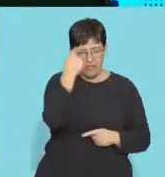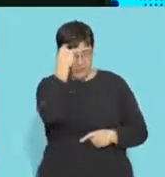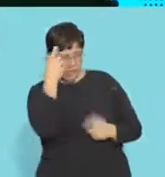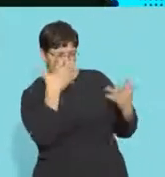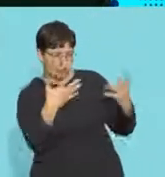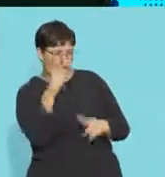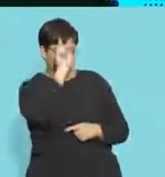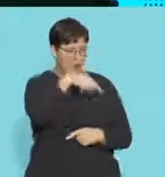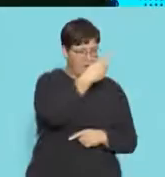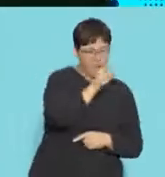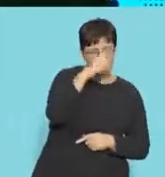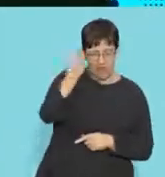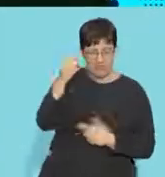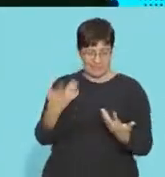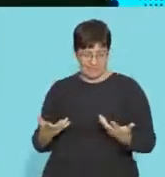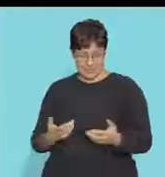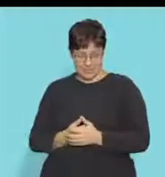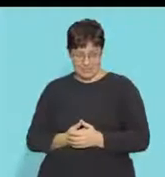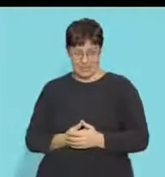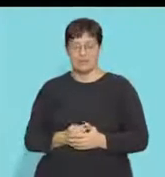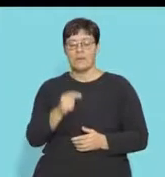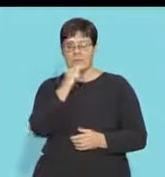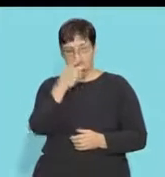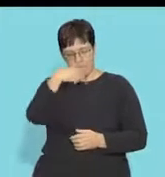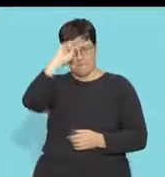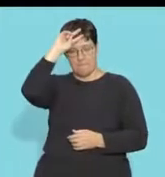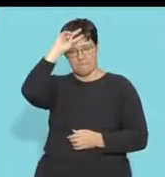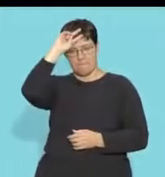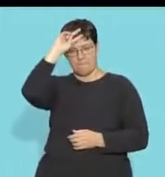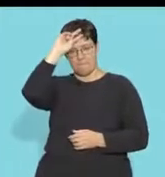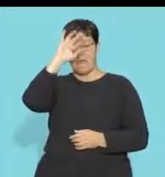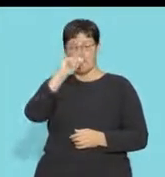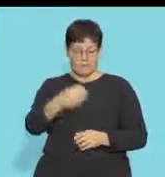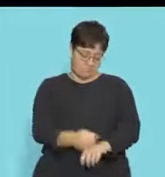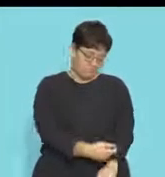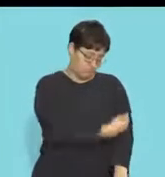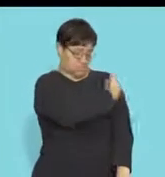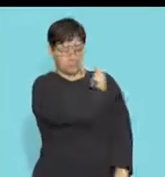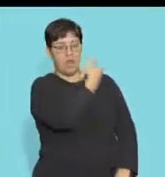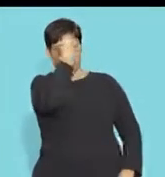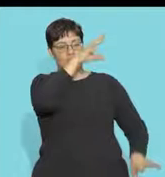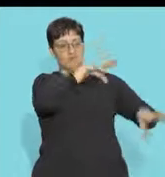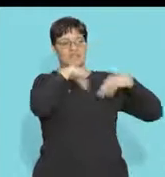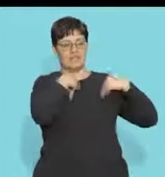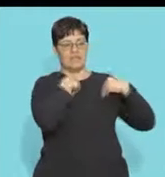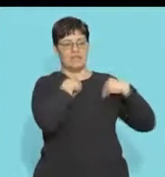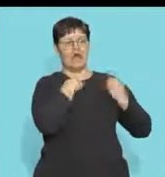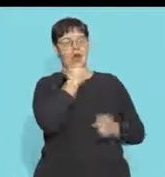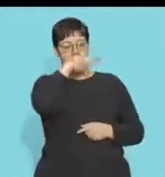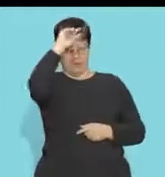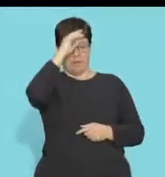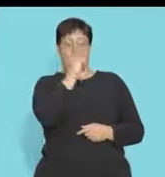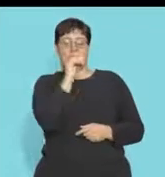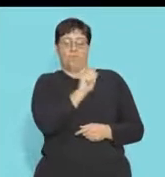decisions, judging, stuff like that. It receives and interprets impulses from the sense